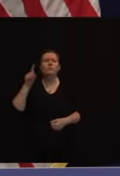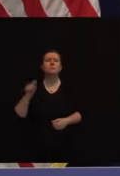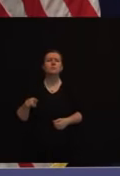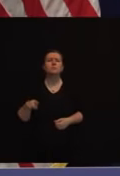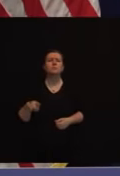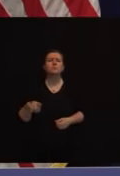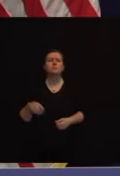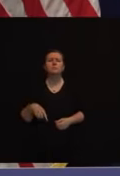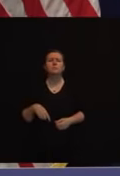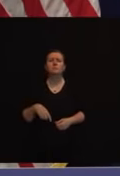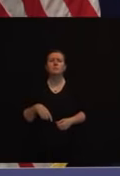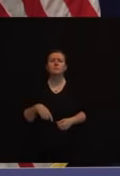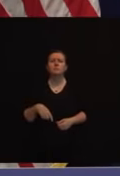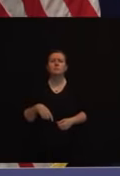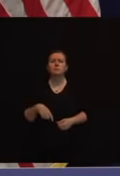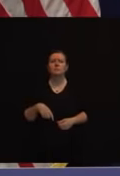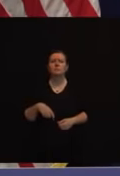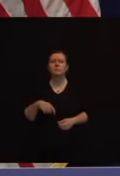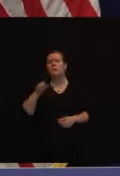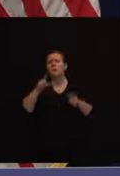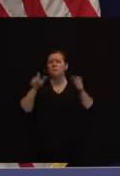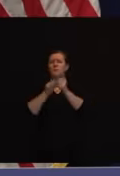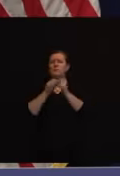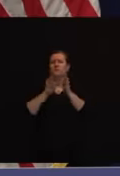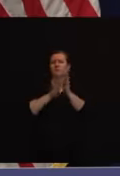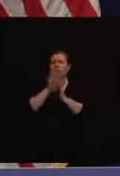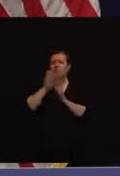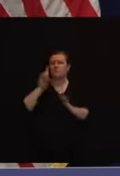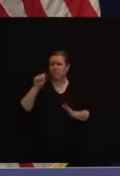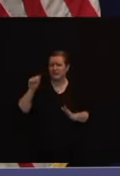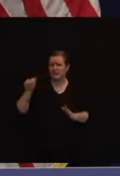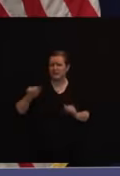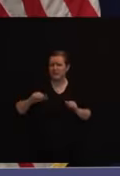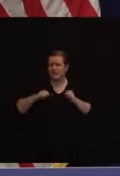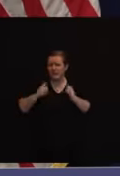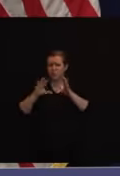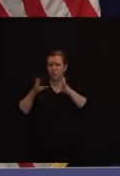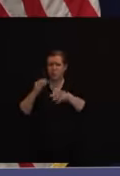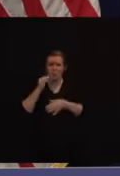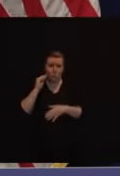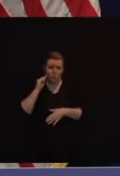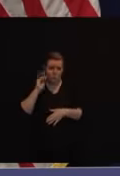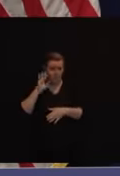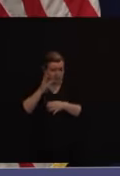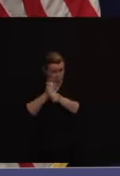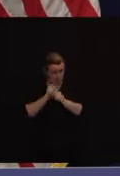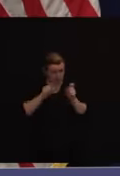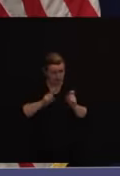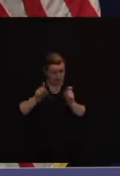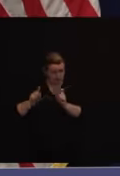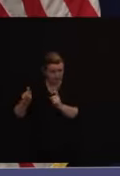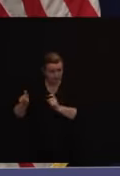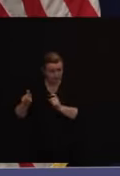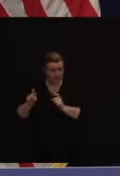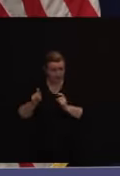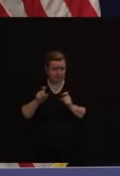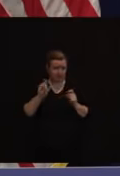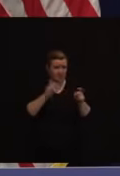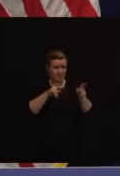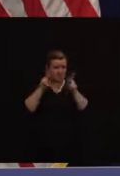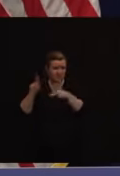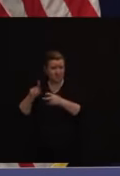with developmental disabilities living in community housing would get universal testing like those people in developmental centers,